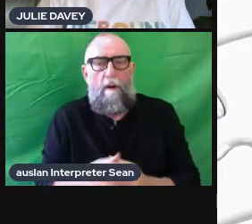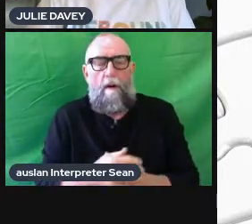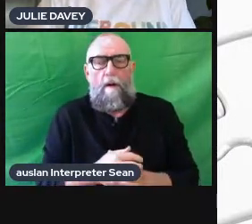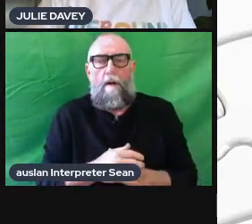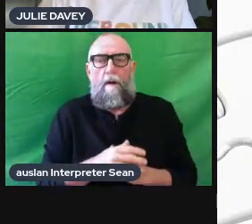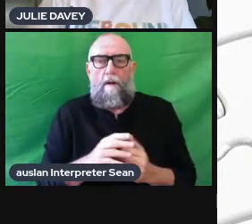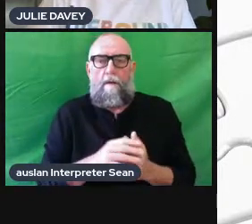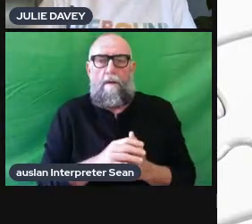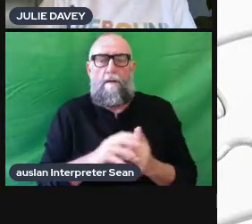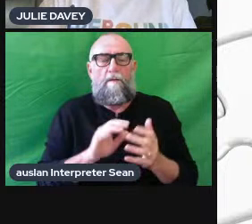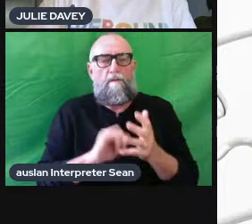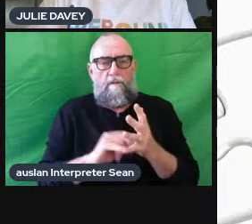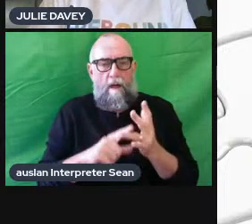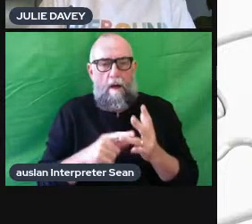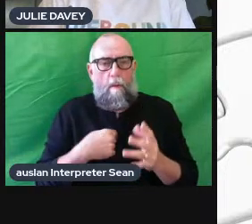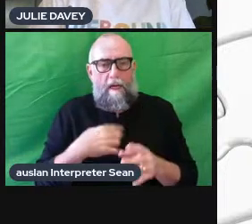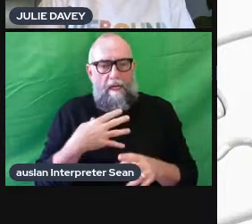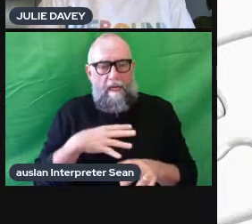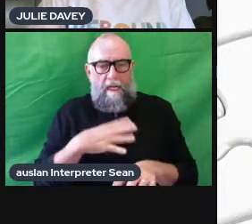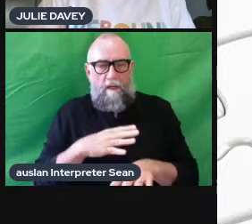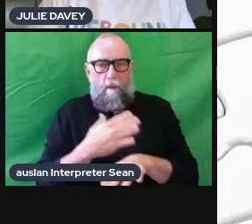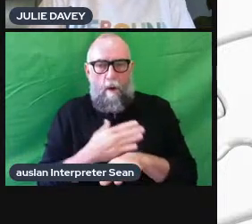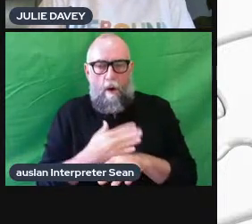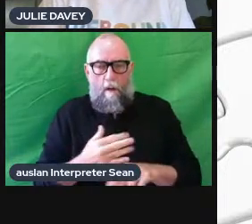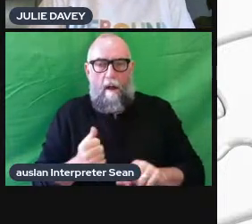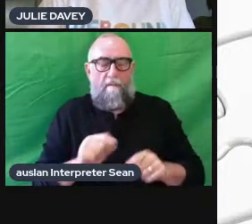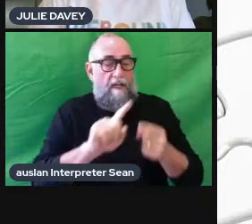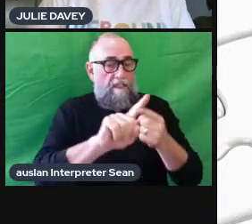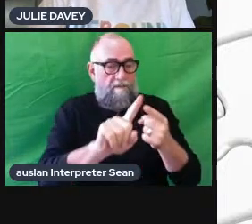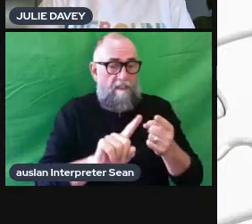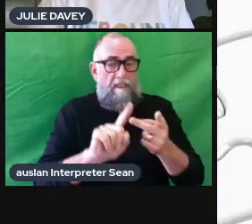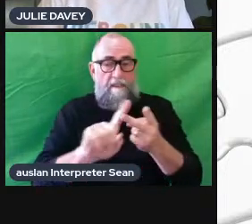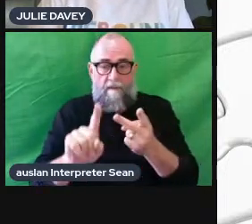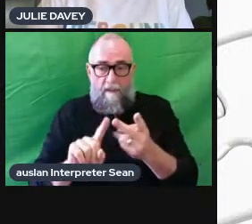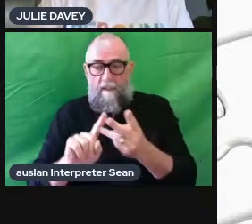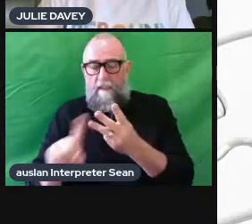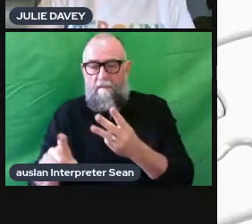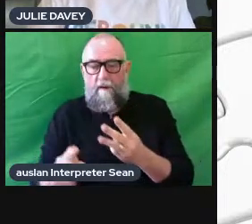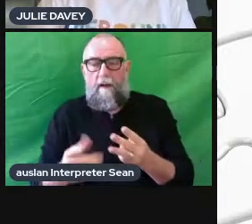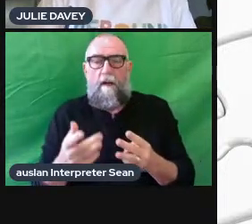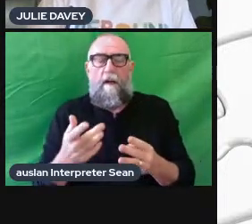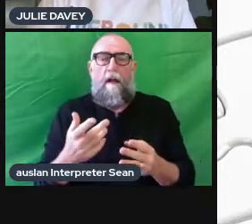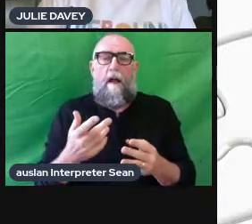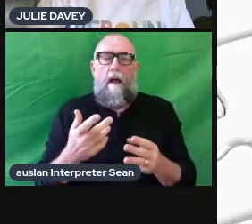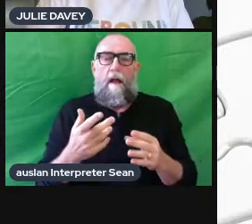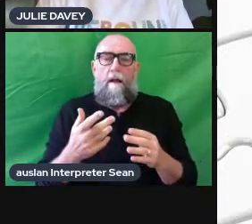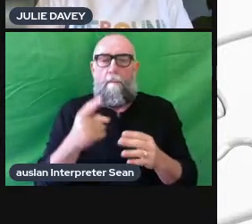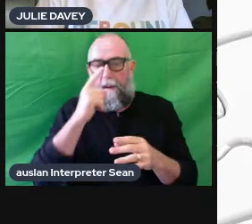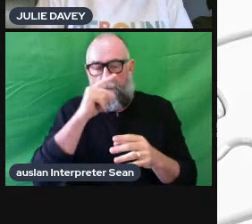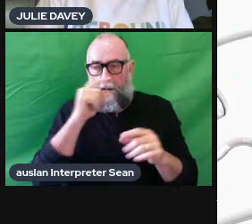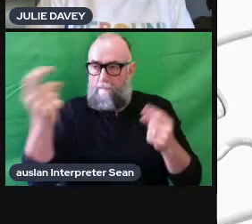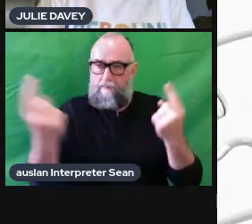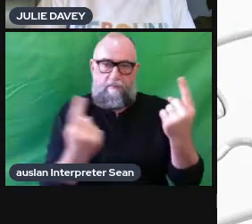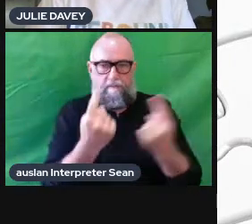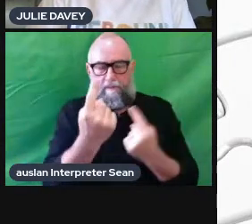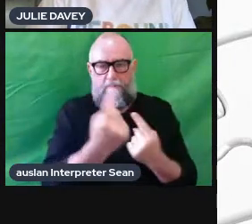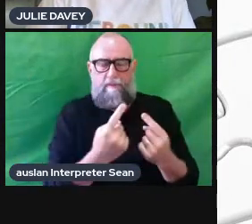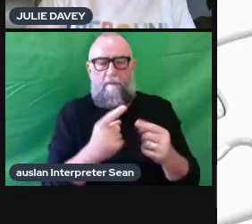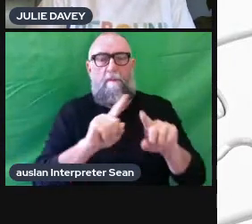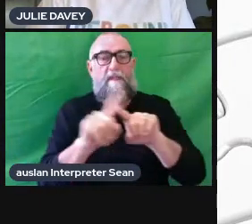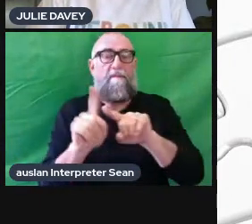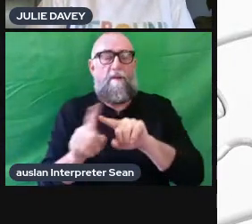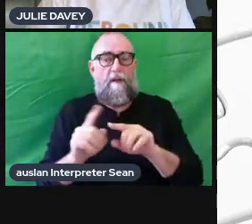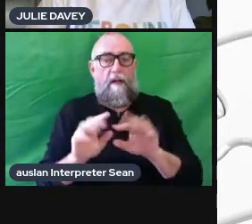and communicate with the multi-agency project team, including representatives from the funding body and